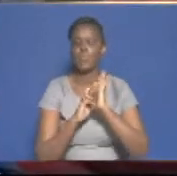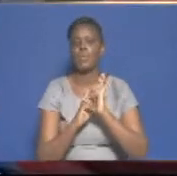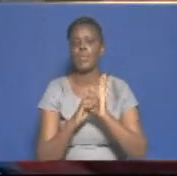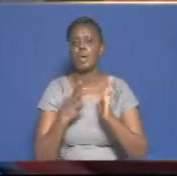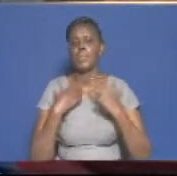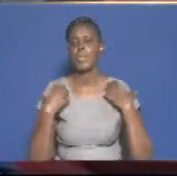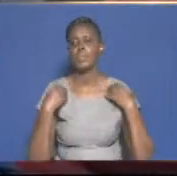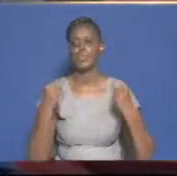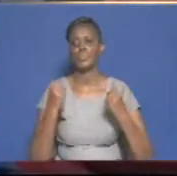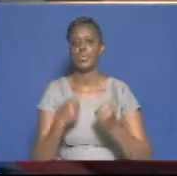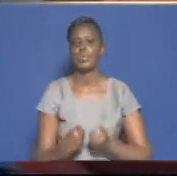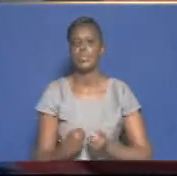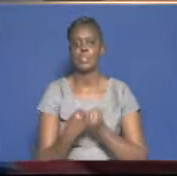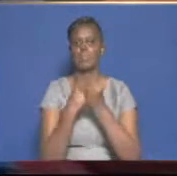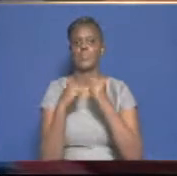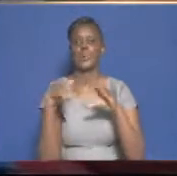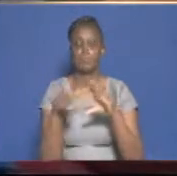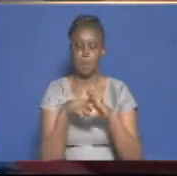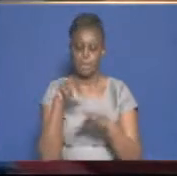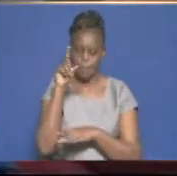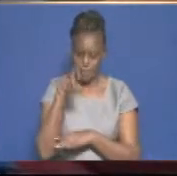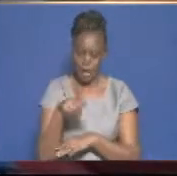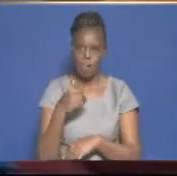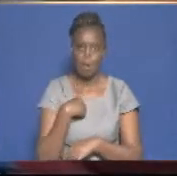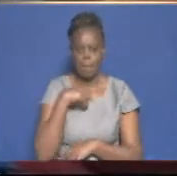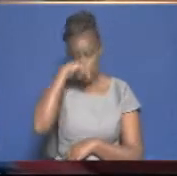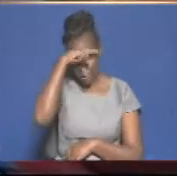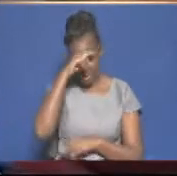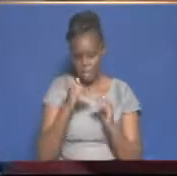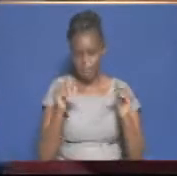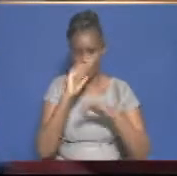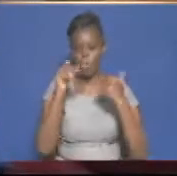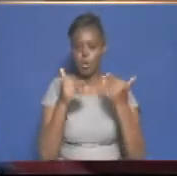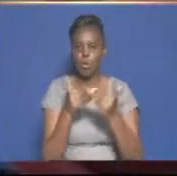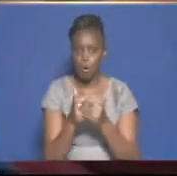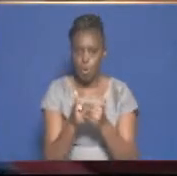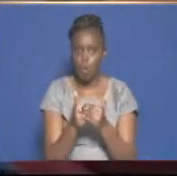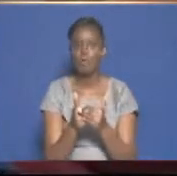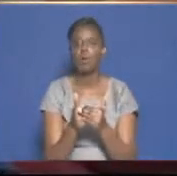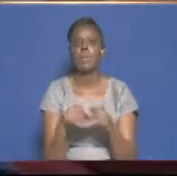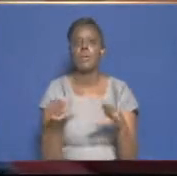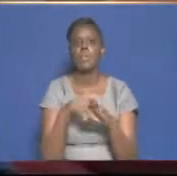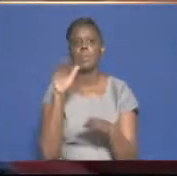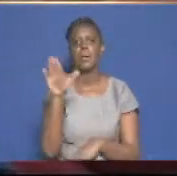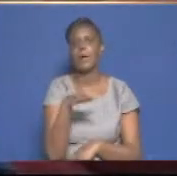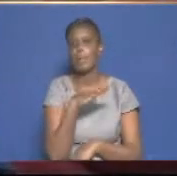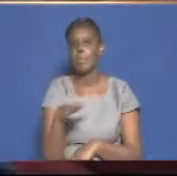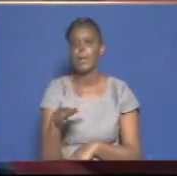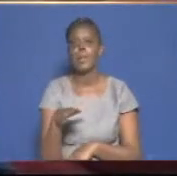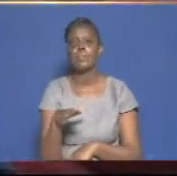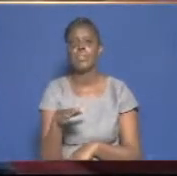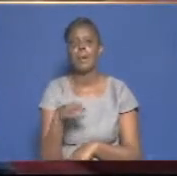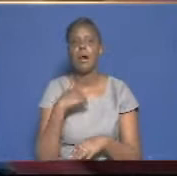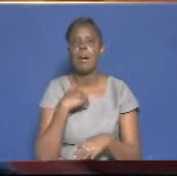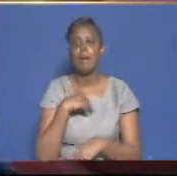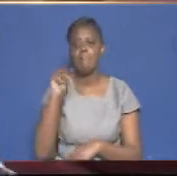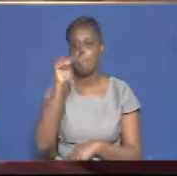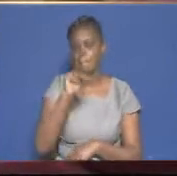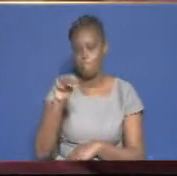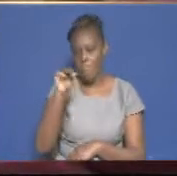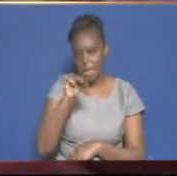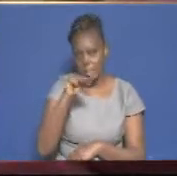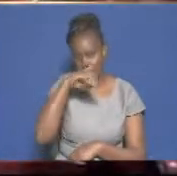strongly support that members have a degree at all levels. I even wish maybe for members of Parliament, it should be a master's degree, not even the first